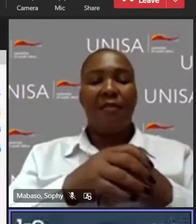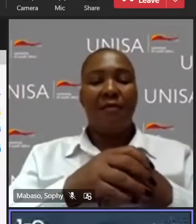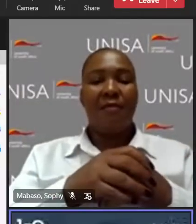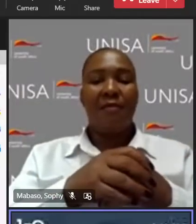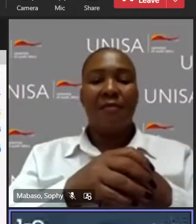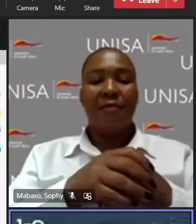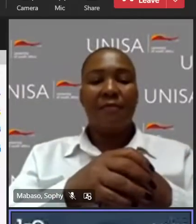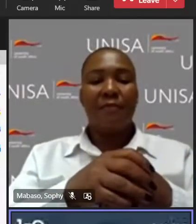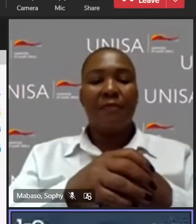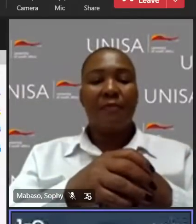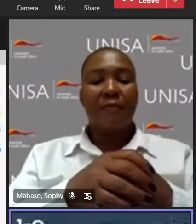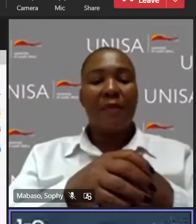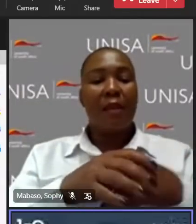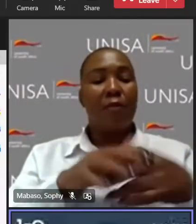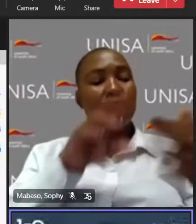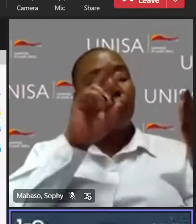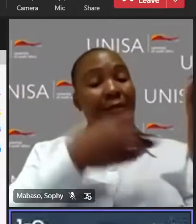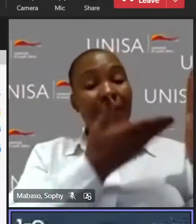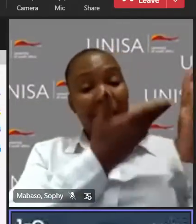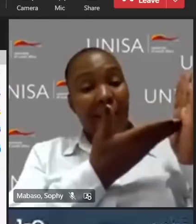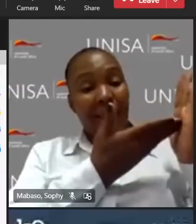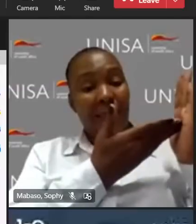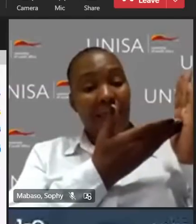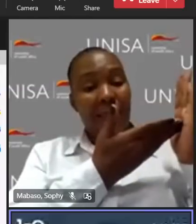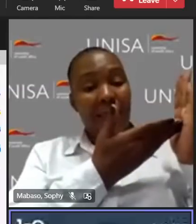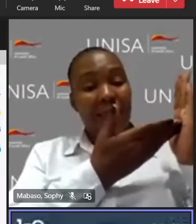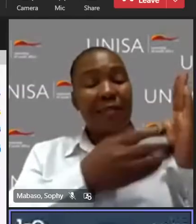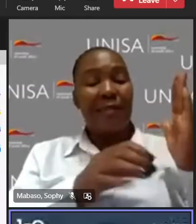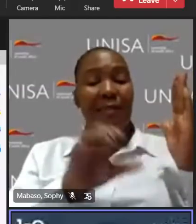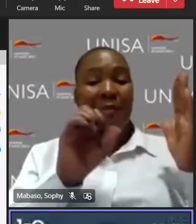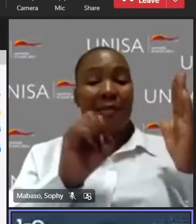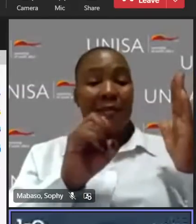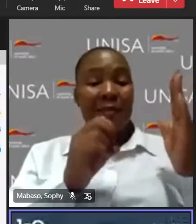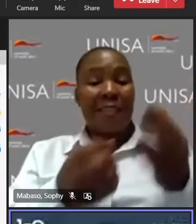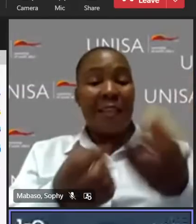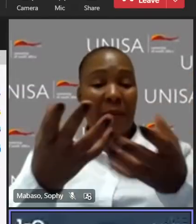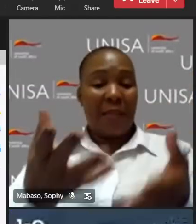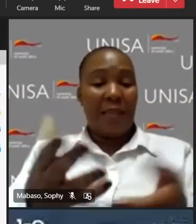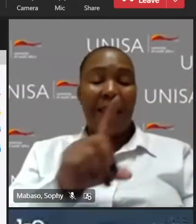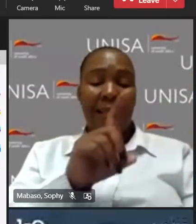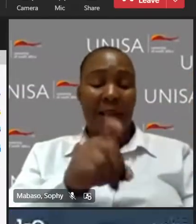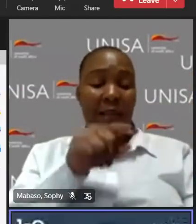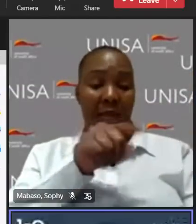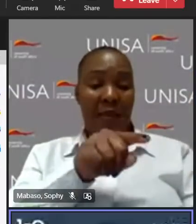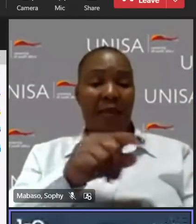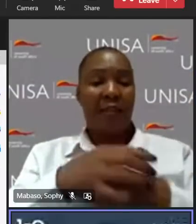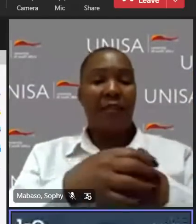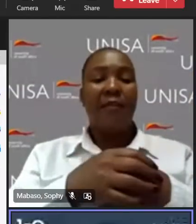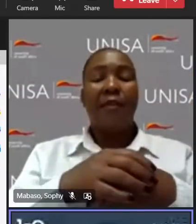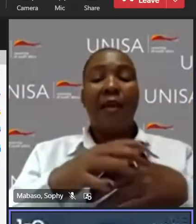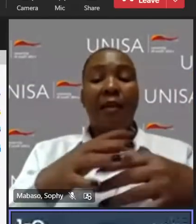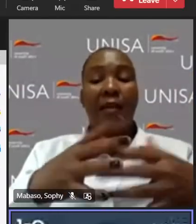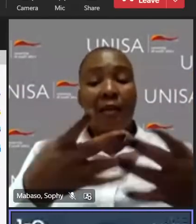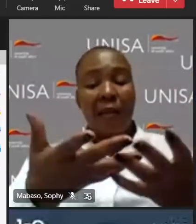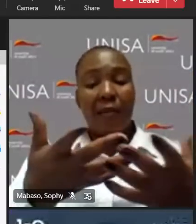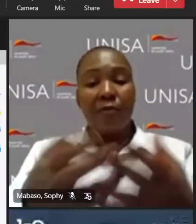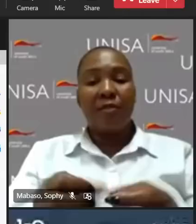See here, submit is grayed out until you click that box, and then you may